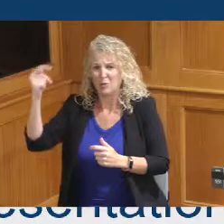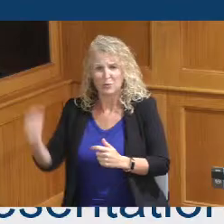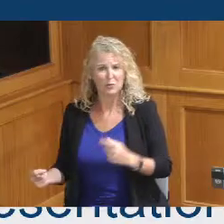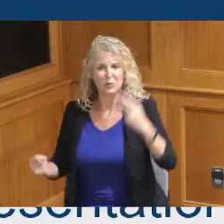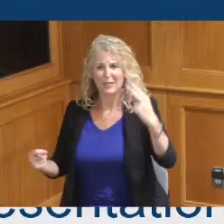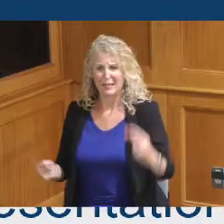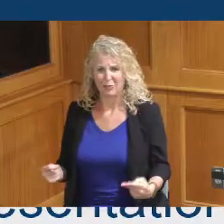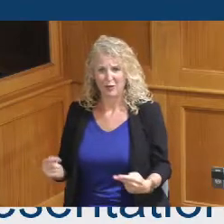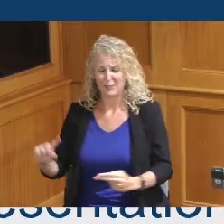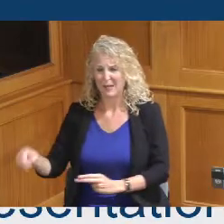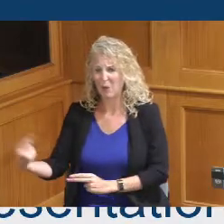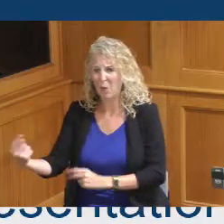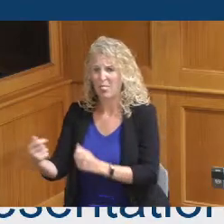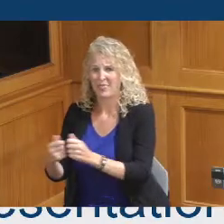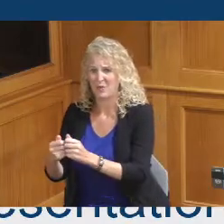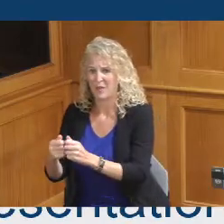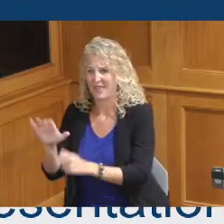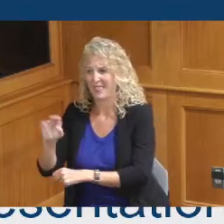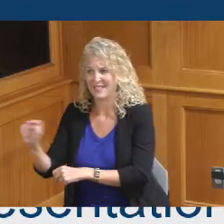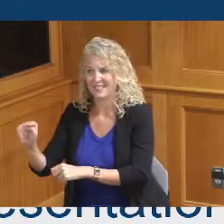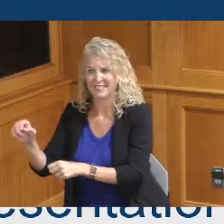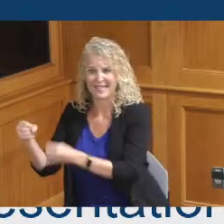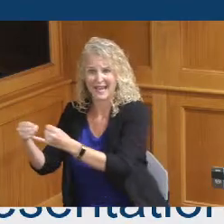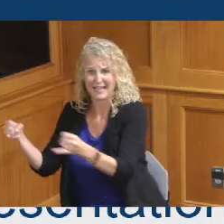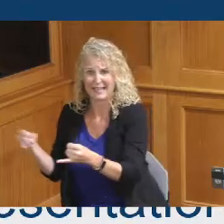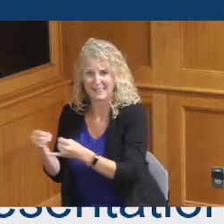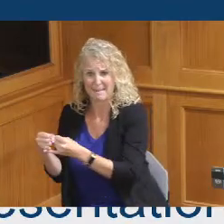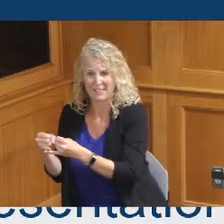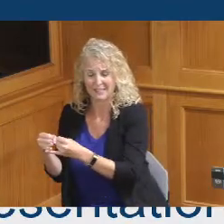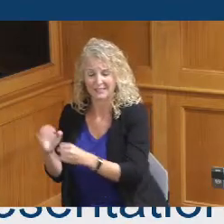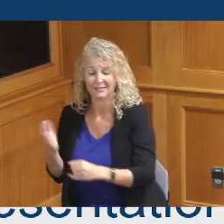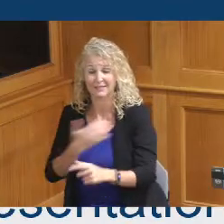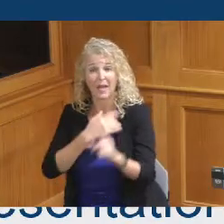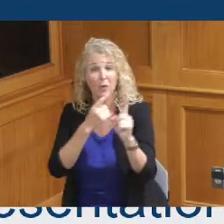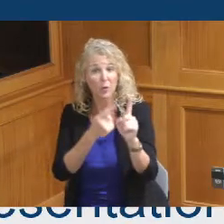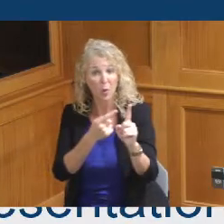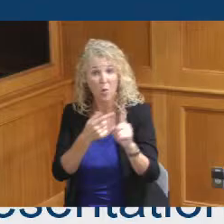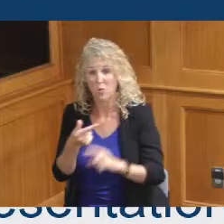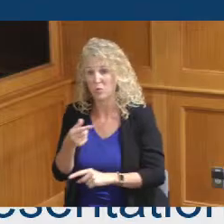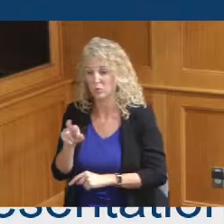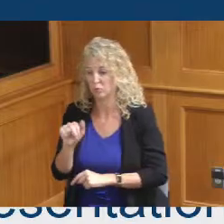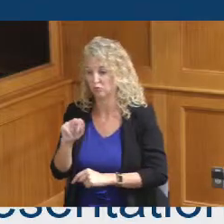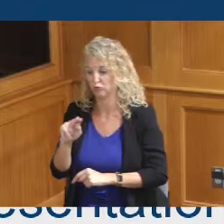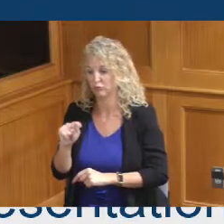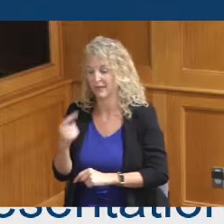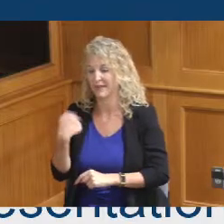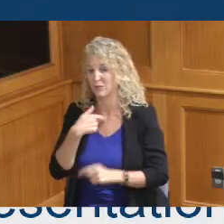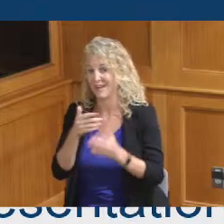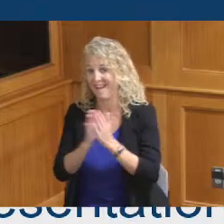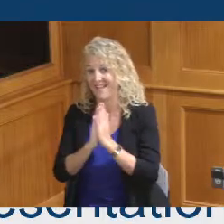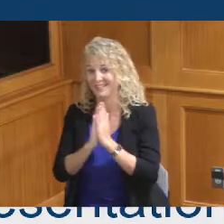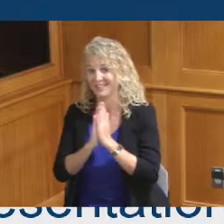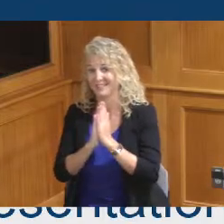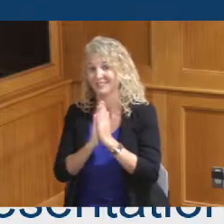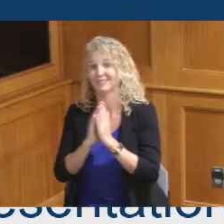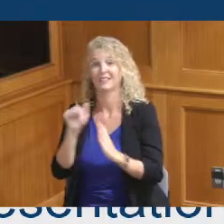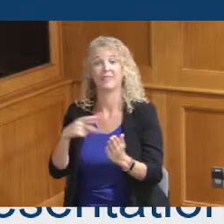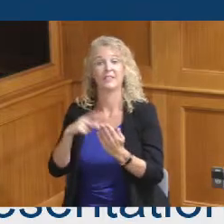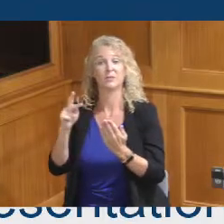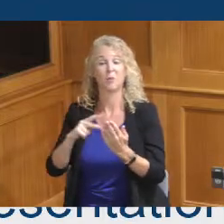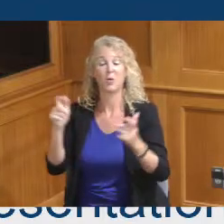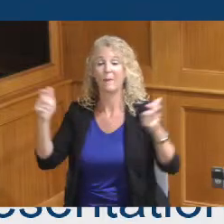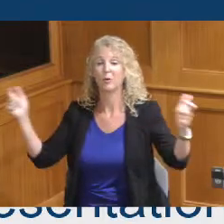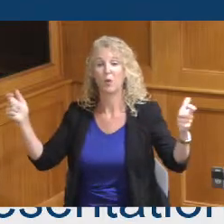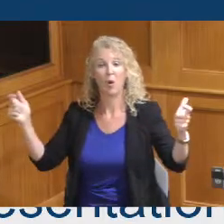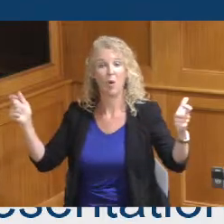just with the city of Cincinnati. The intent behind this grant that we're coming to you today on is to expand